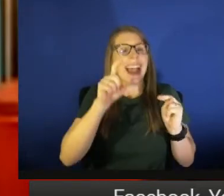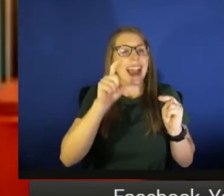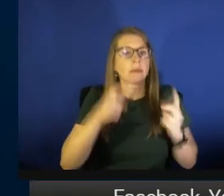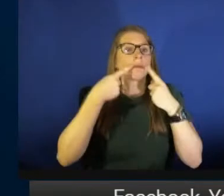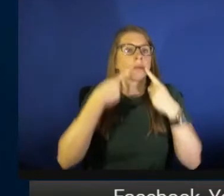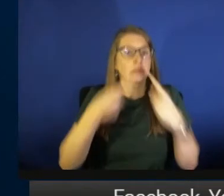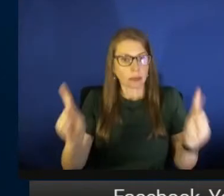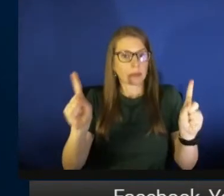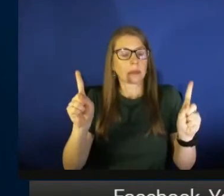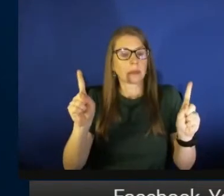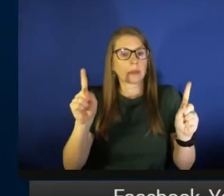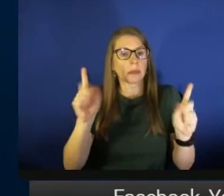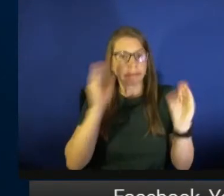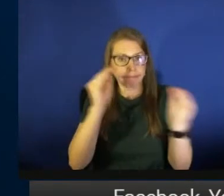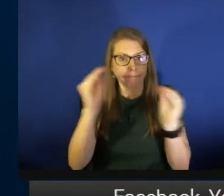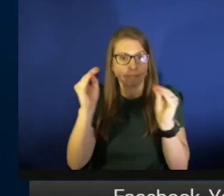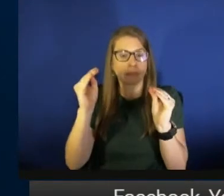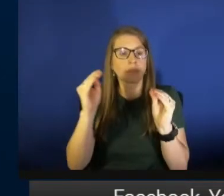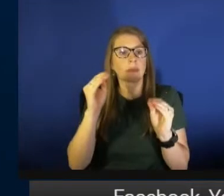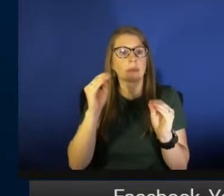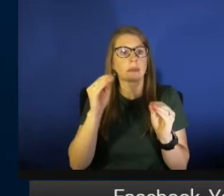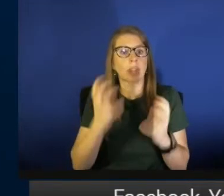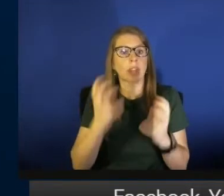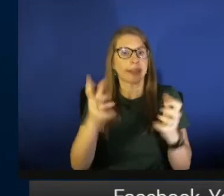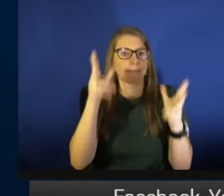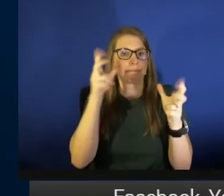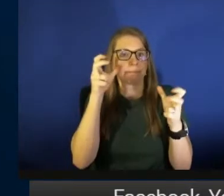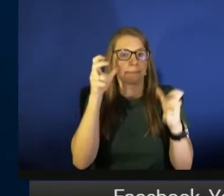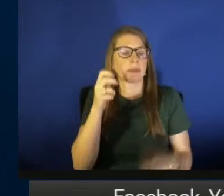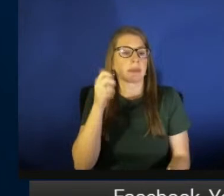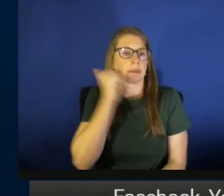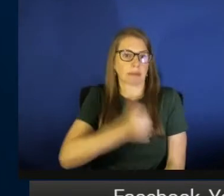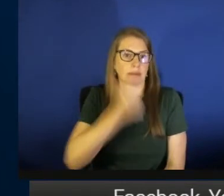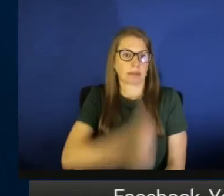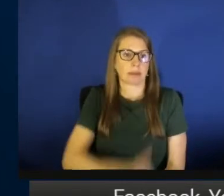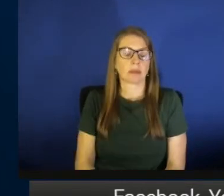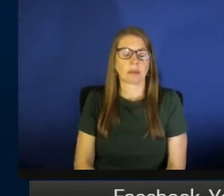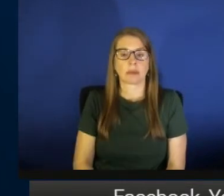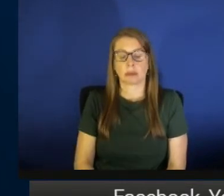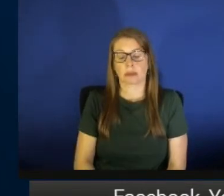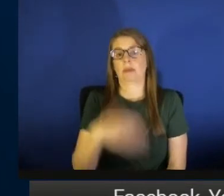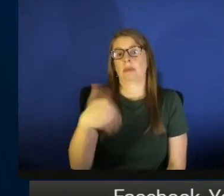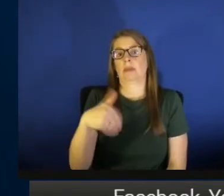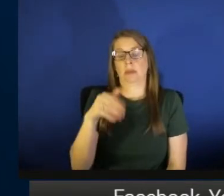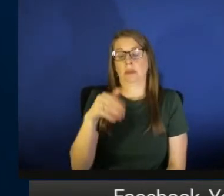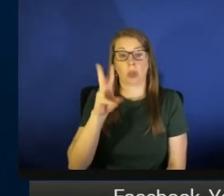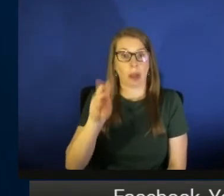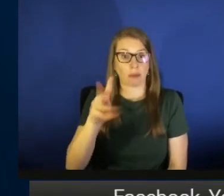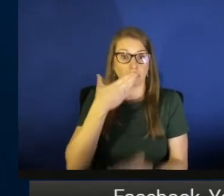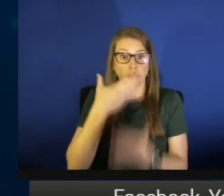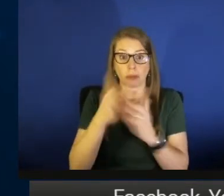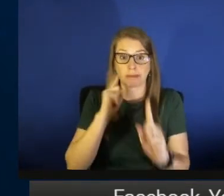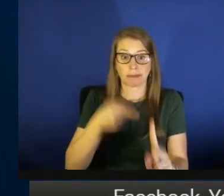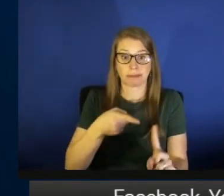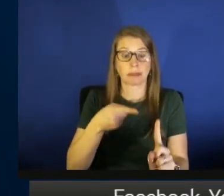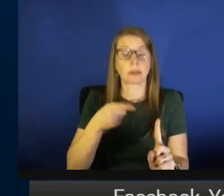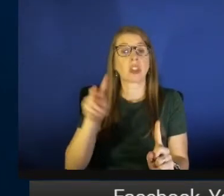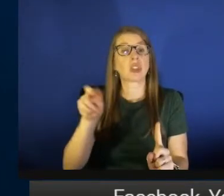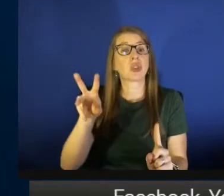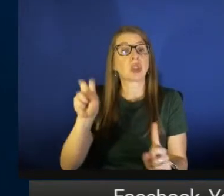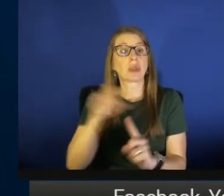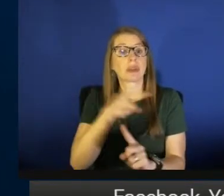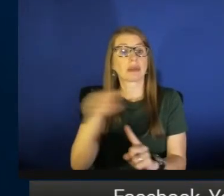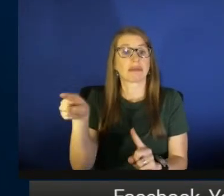day. Really well said, which is what I wanted to mention. Just all of you on this panel, all of the reporters out there. I mean, that is what